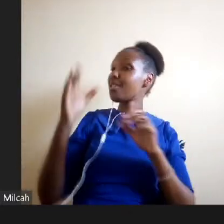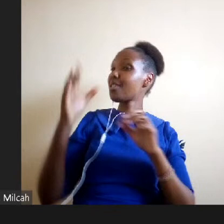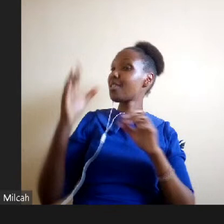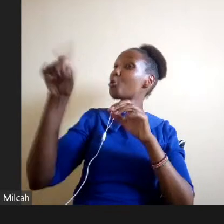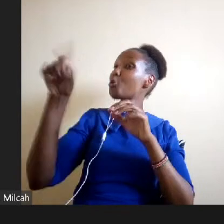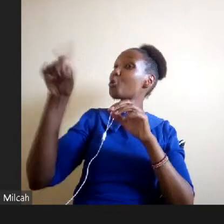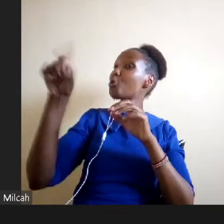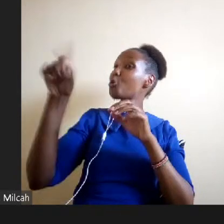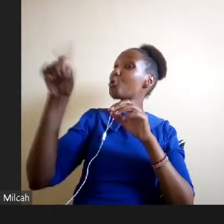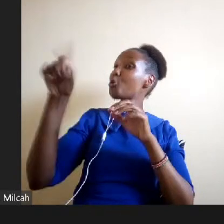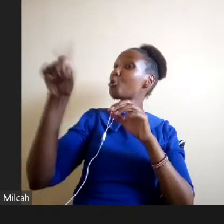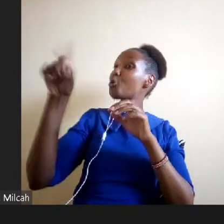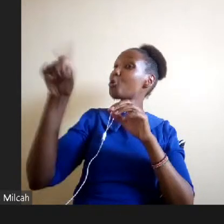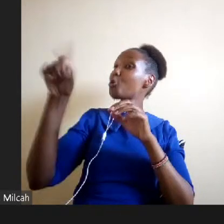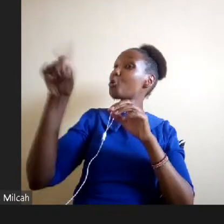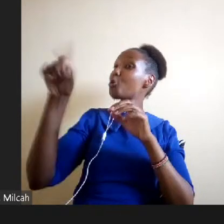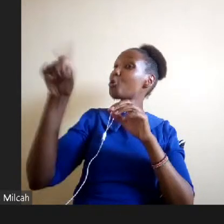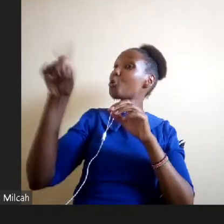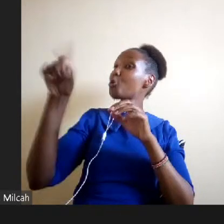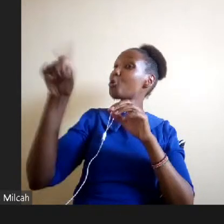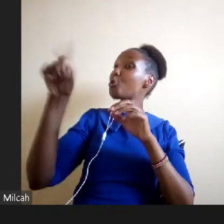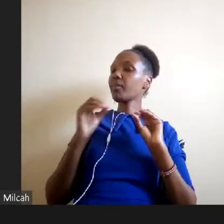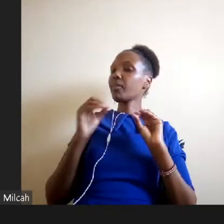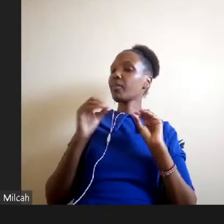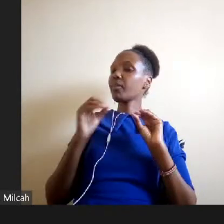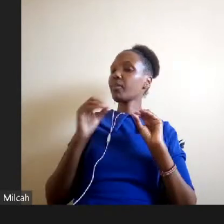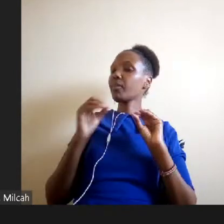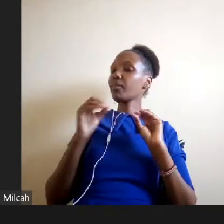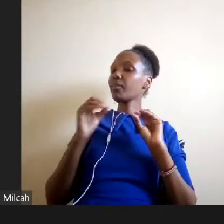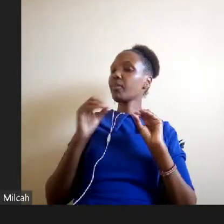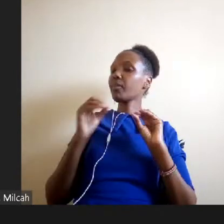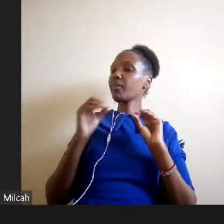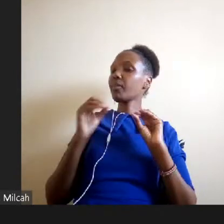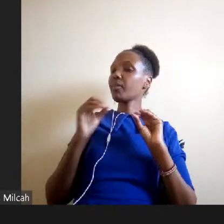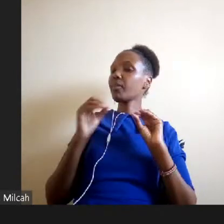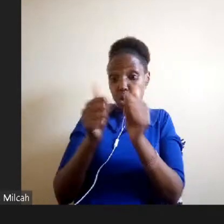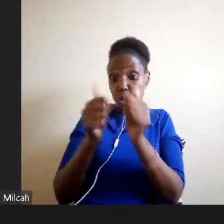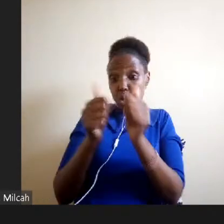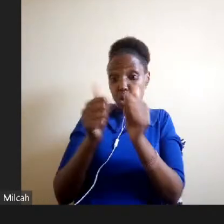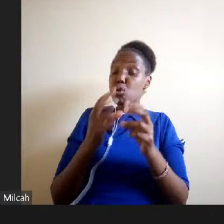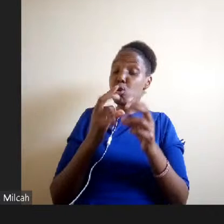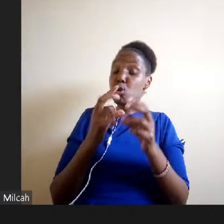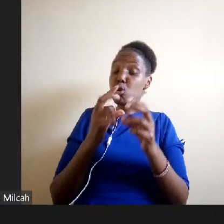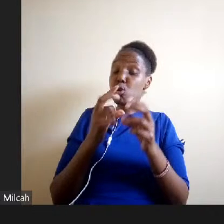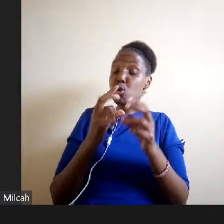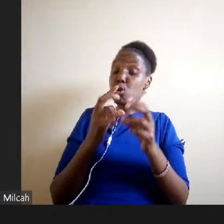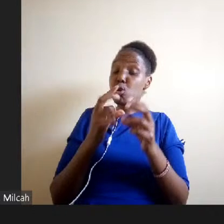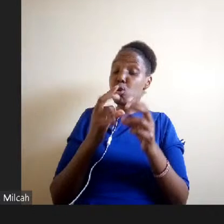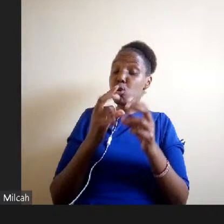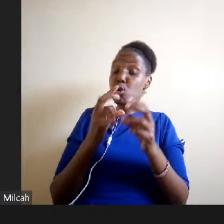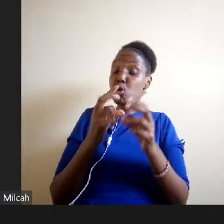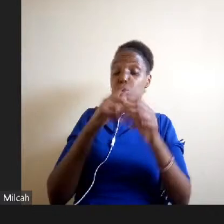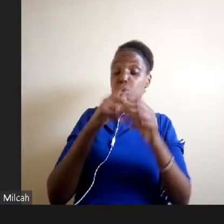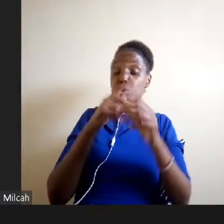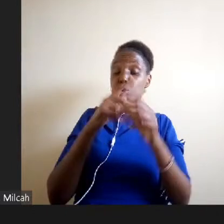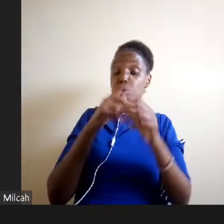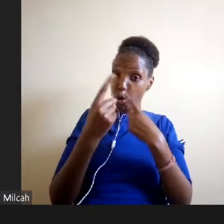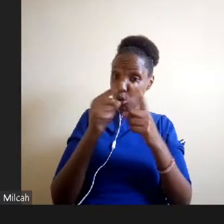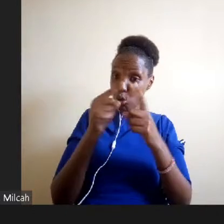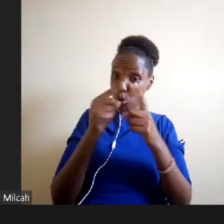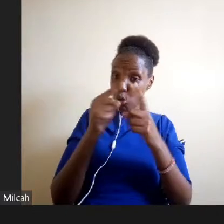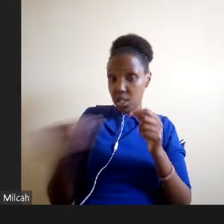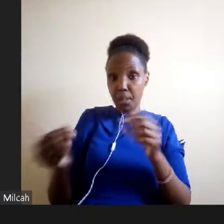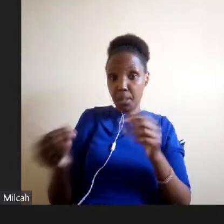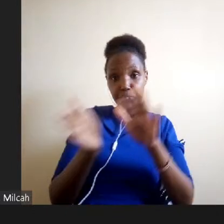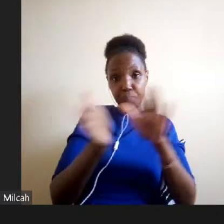their devices away. Have a way to talk with them and learn from their experiences. And so I would want to